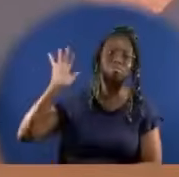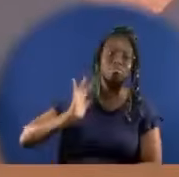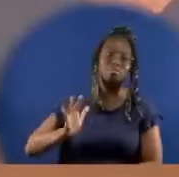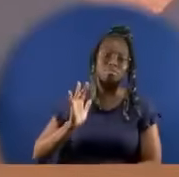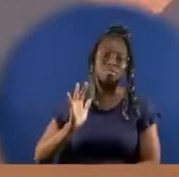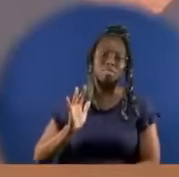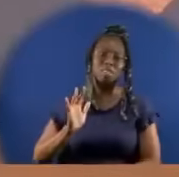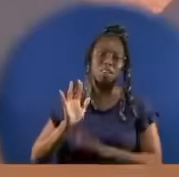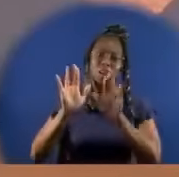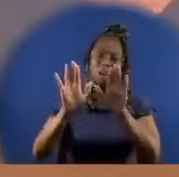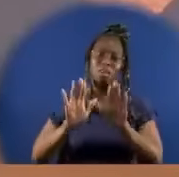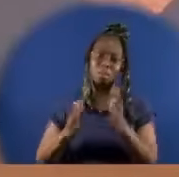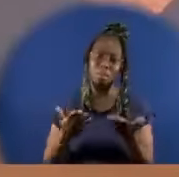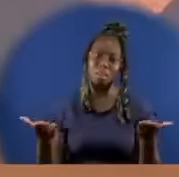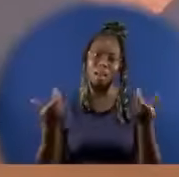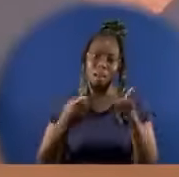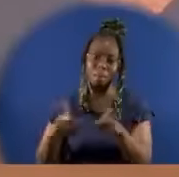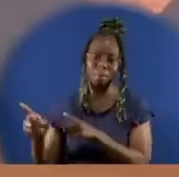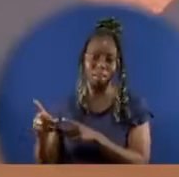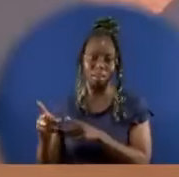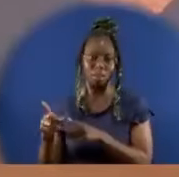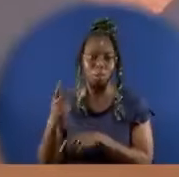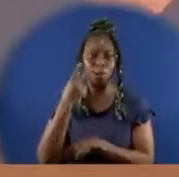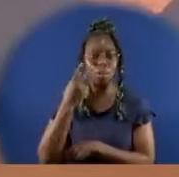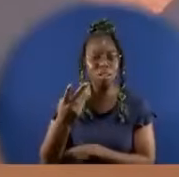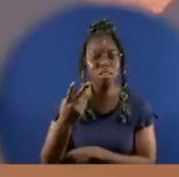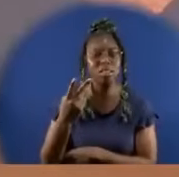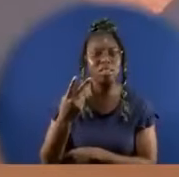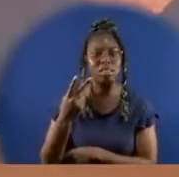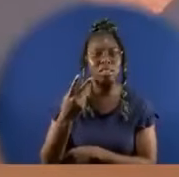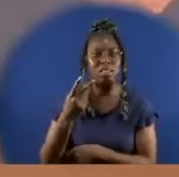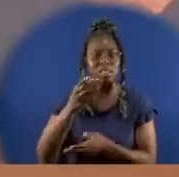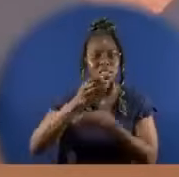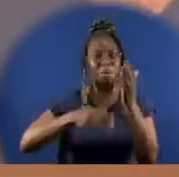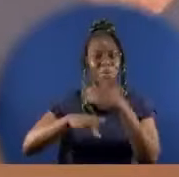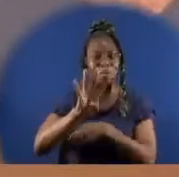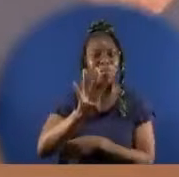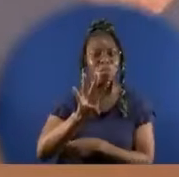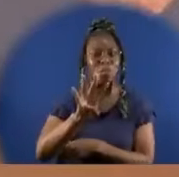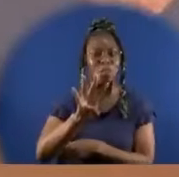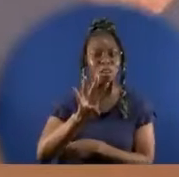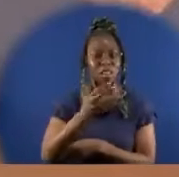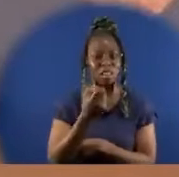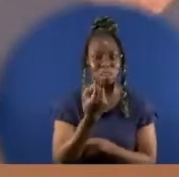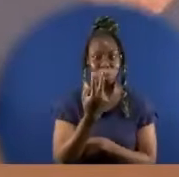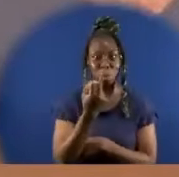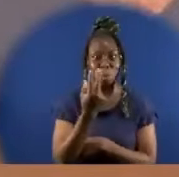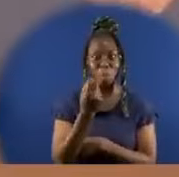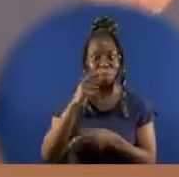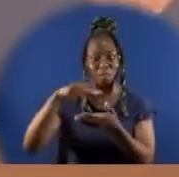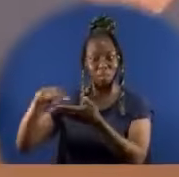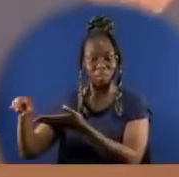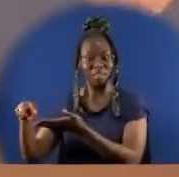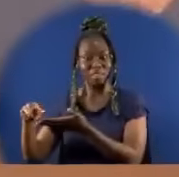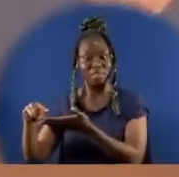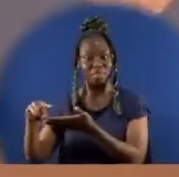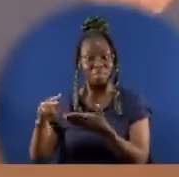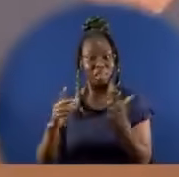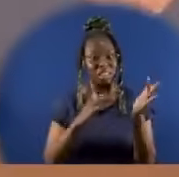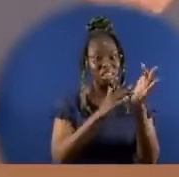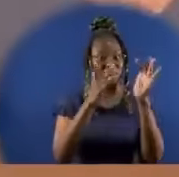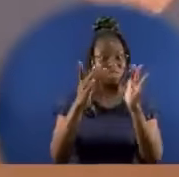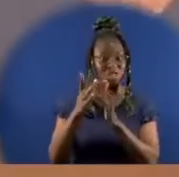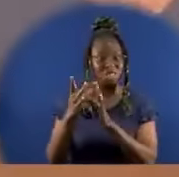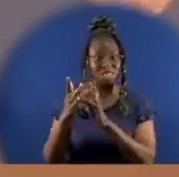so, when you look at Luke chapter 4, you'll find out in the first 12 verses that Jesus and the devil have